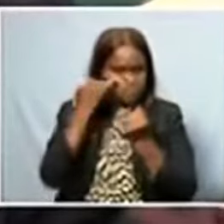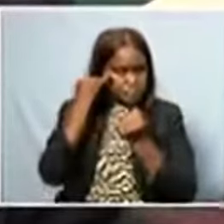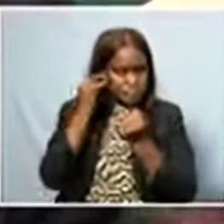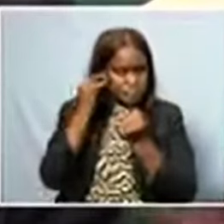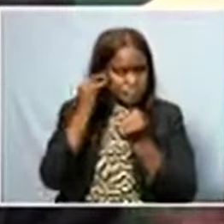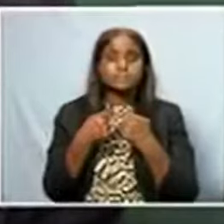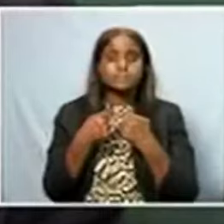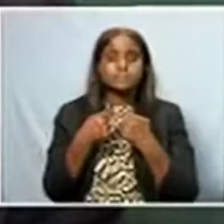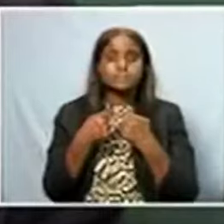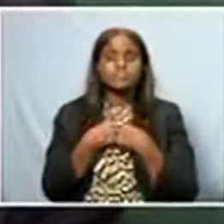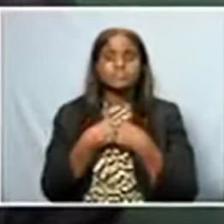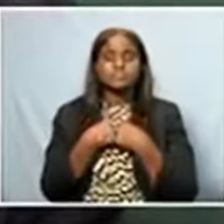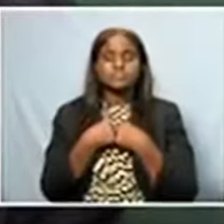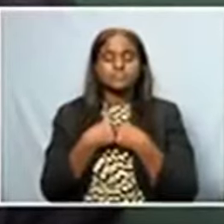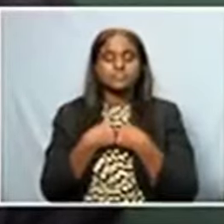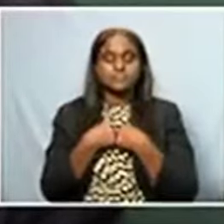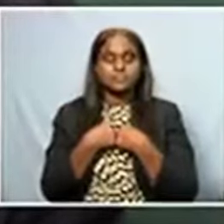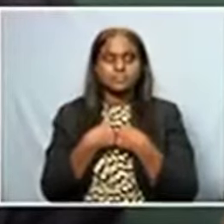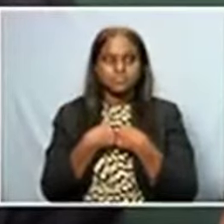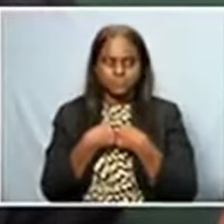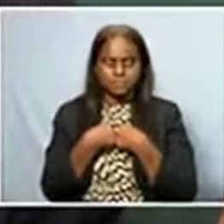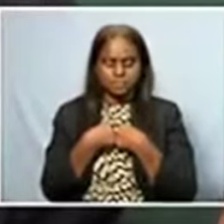say aye.